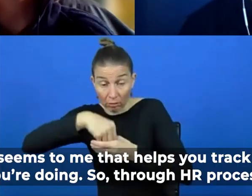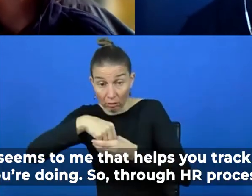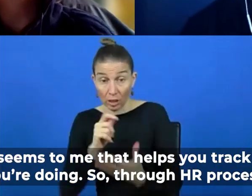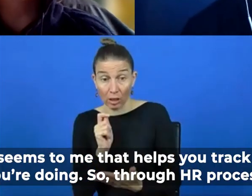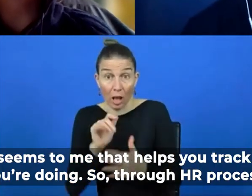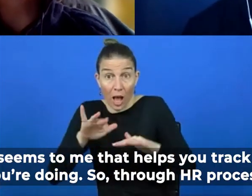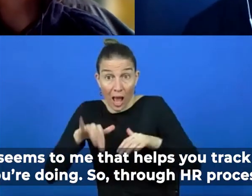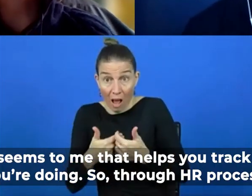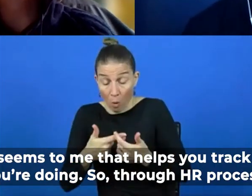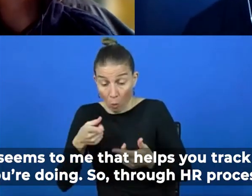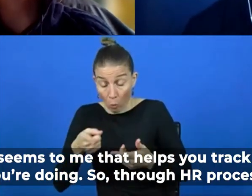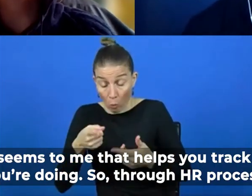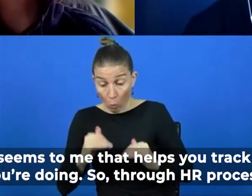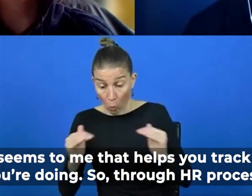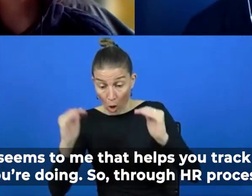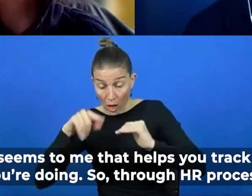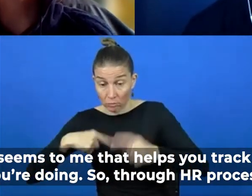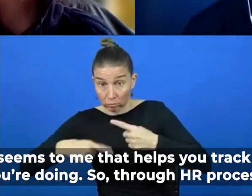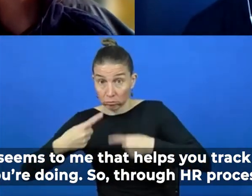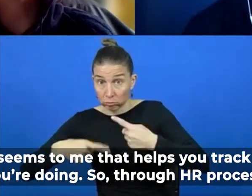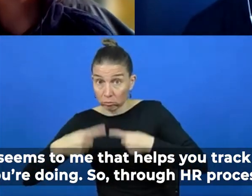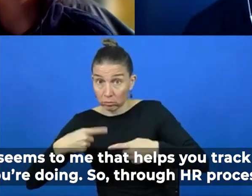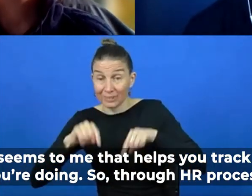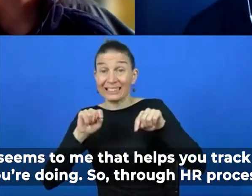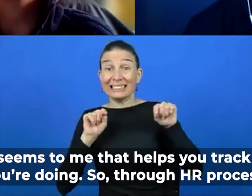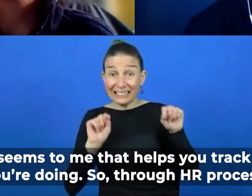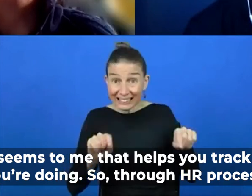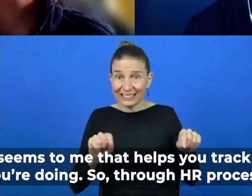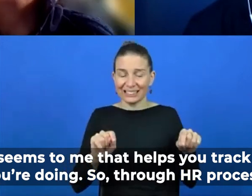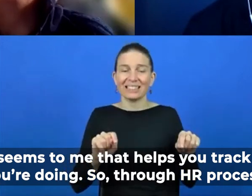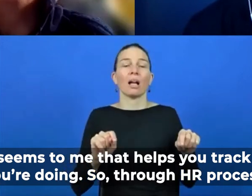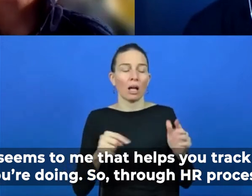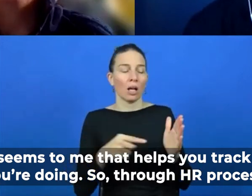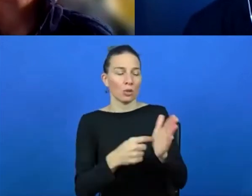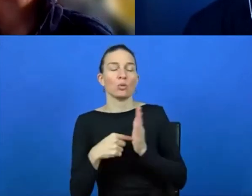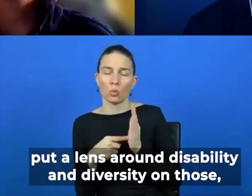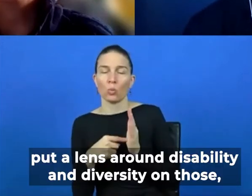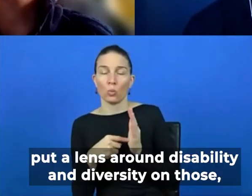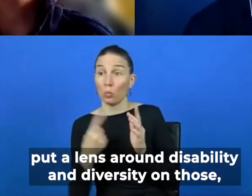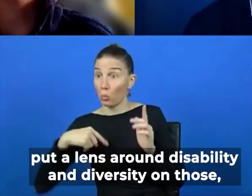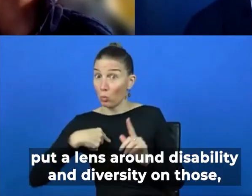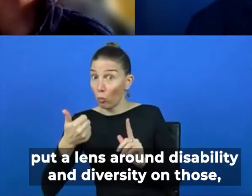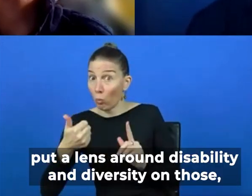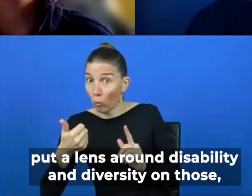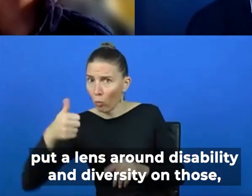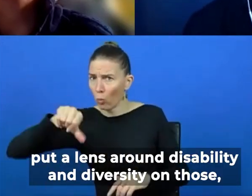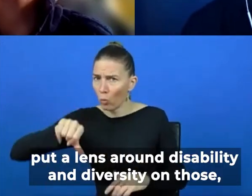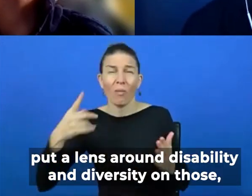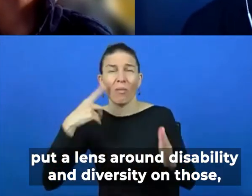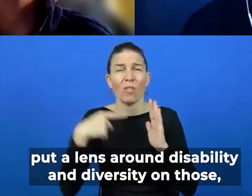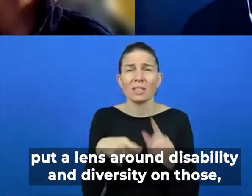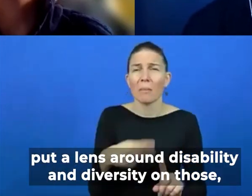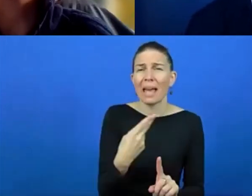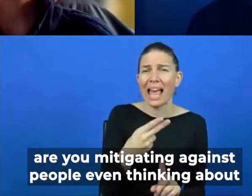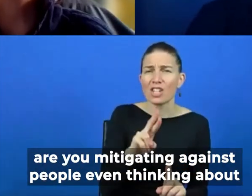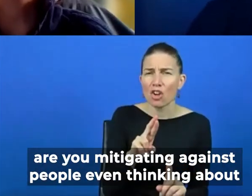to me that helps you track how you're doing. So through HR processes, put a lens around disability and